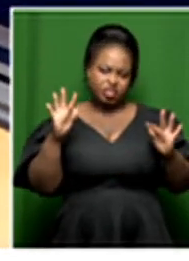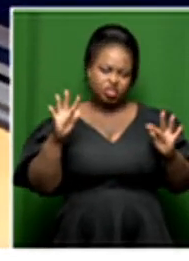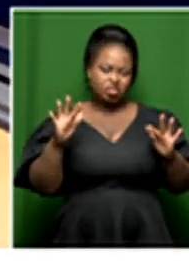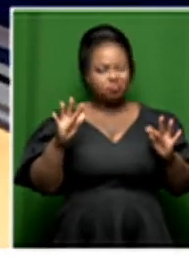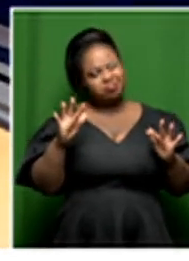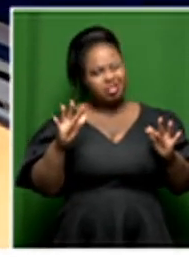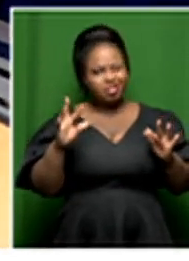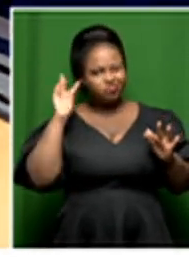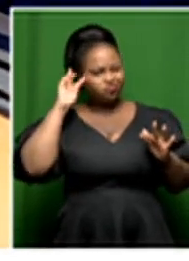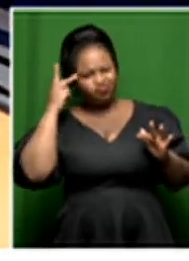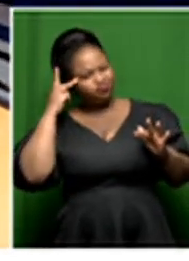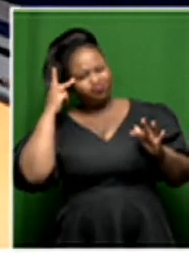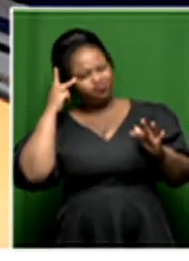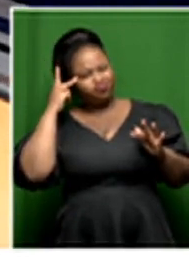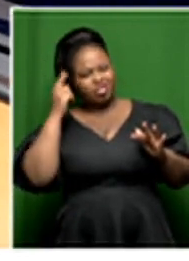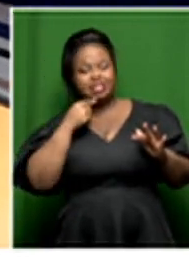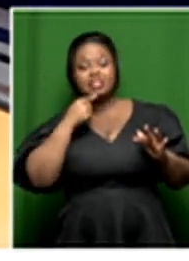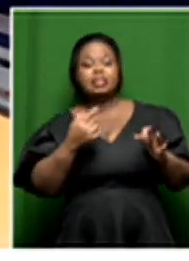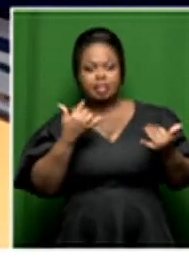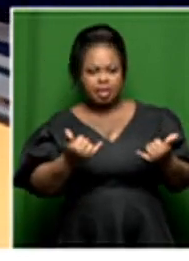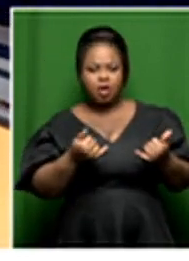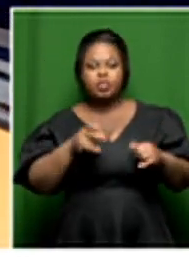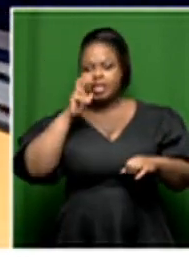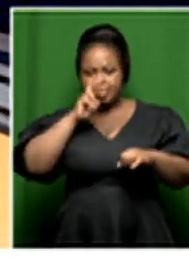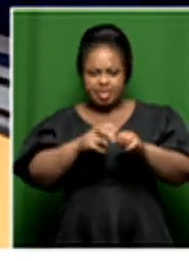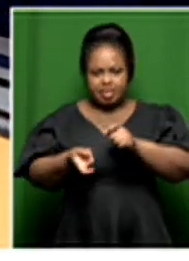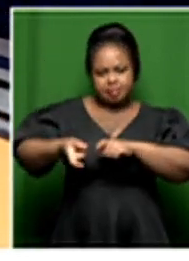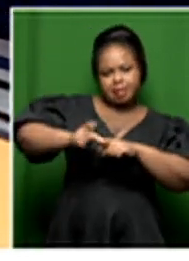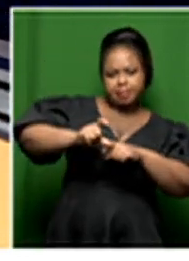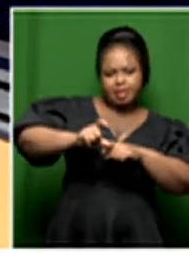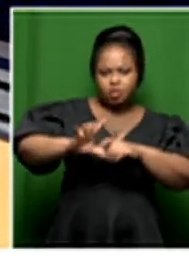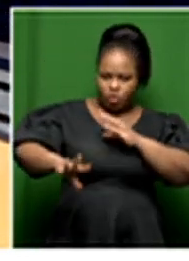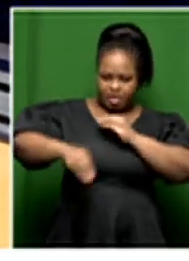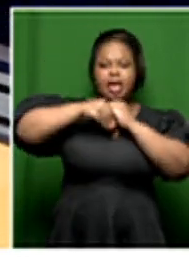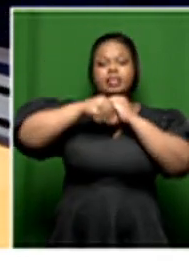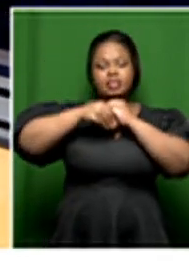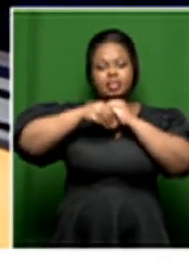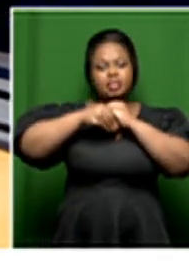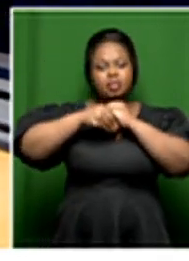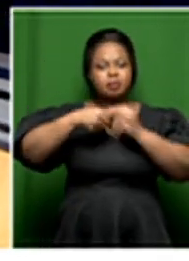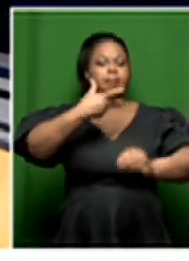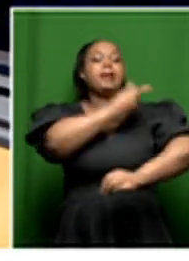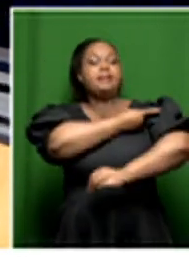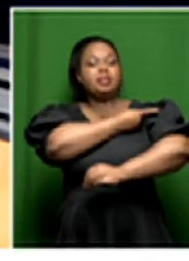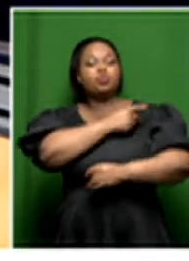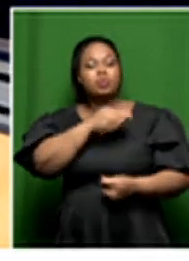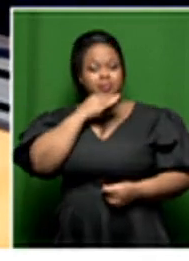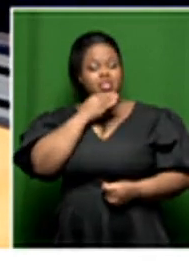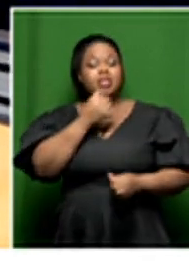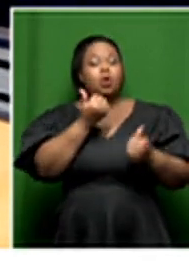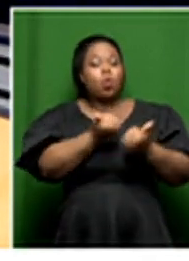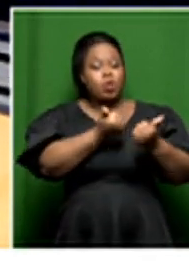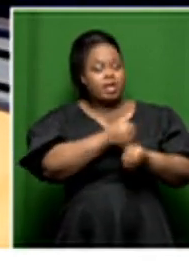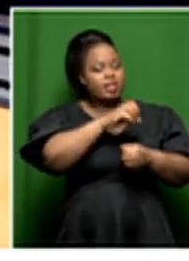they're saying that they are now needing a booster shot, and they're going to be administering AstraZeneca to those that have already